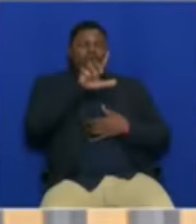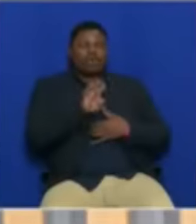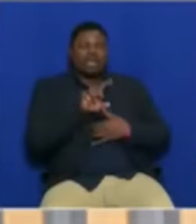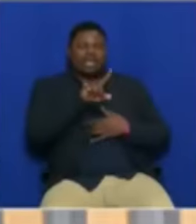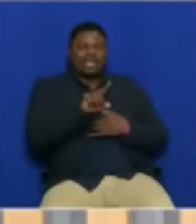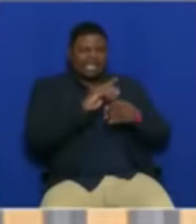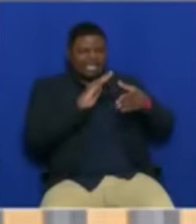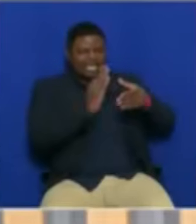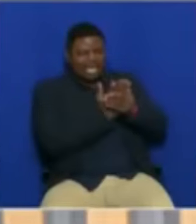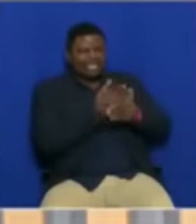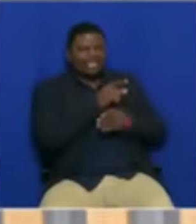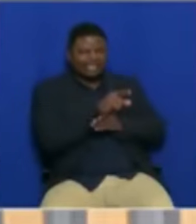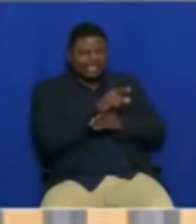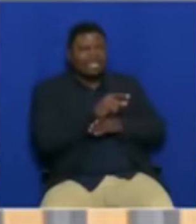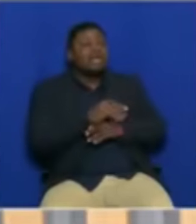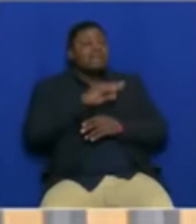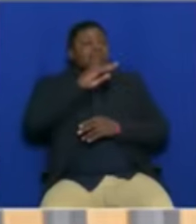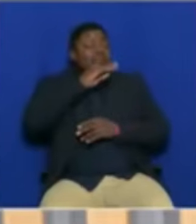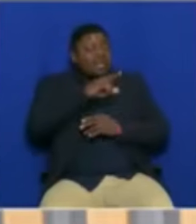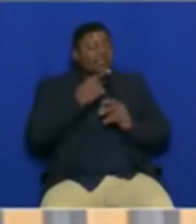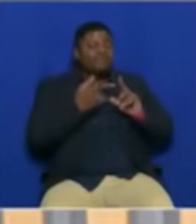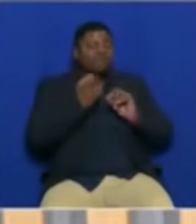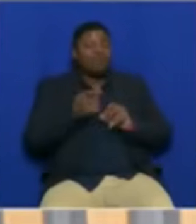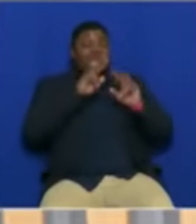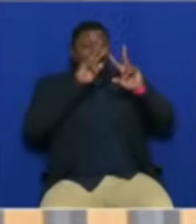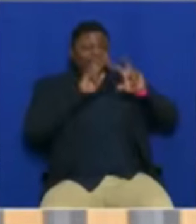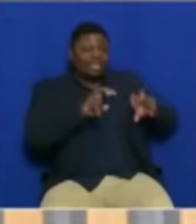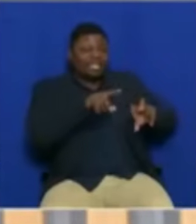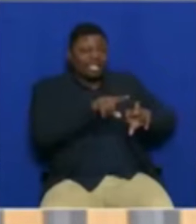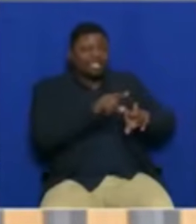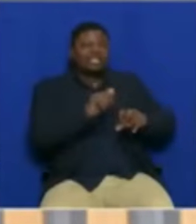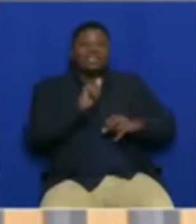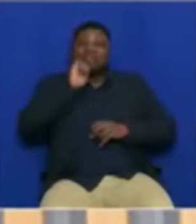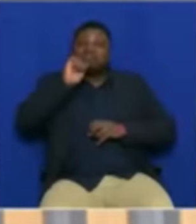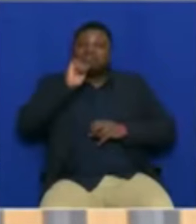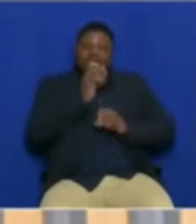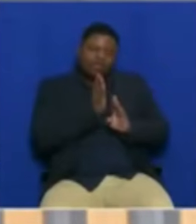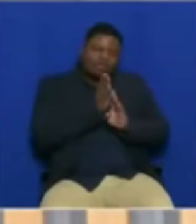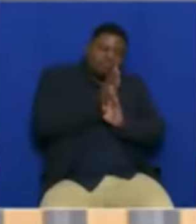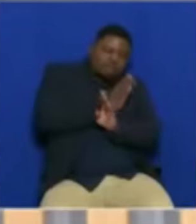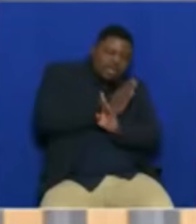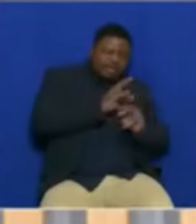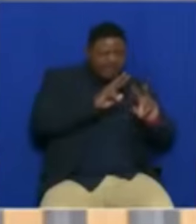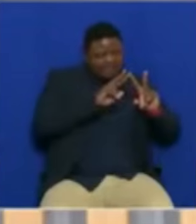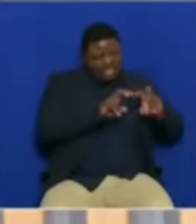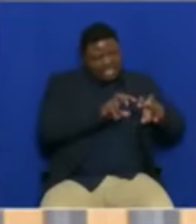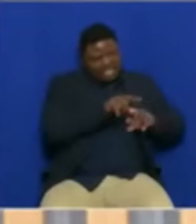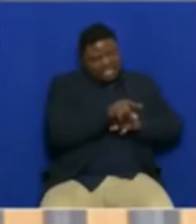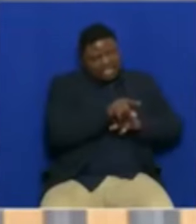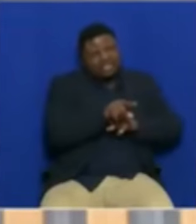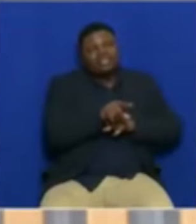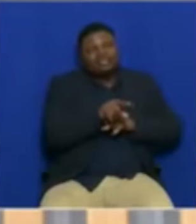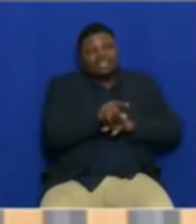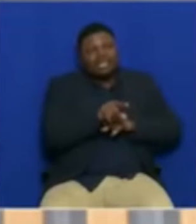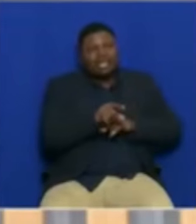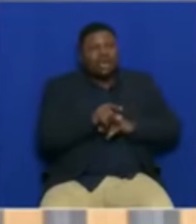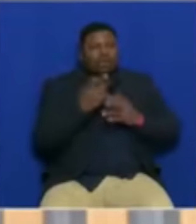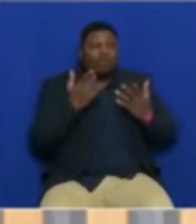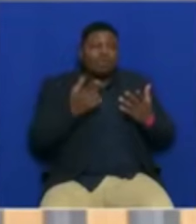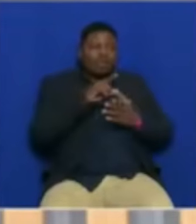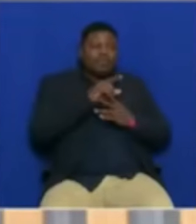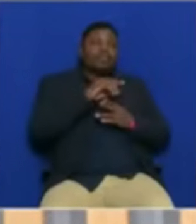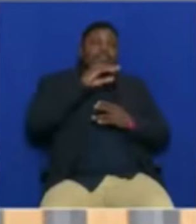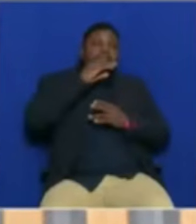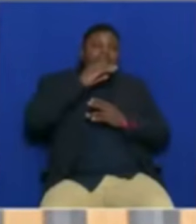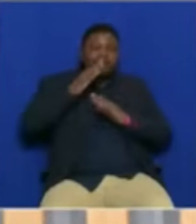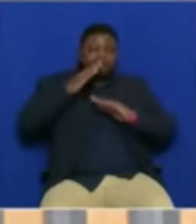your investigation, whether preliminary or the main investigation, whether it supports that charge of fraud. You have